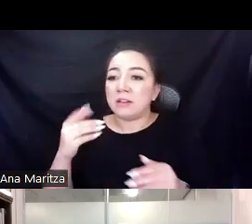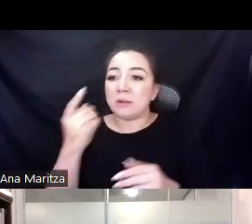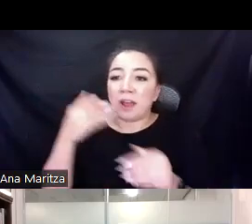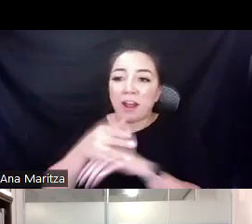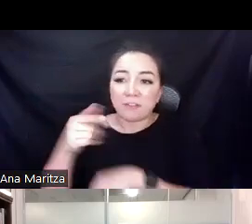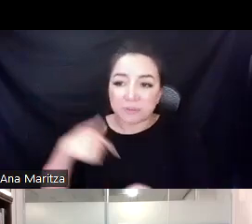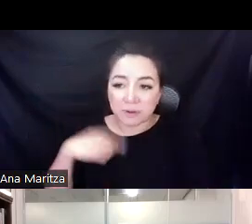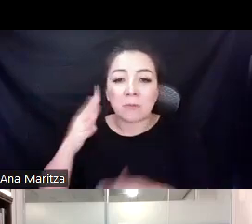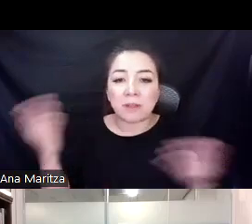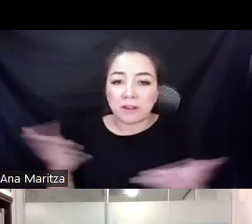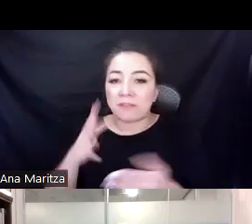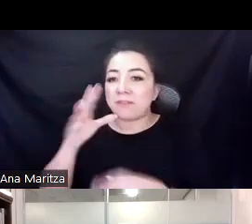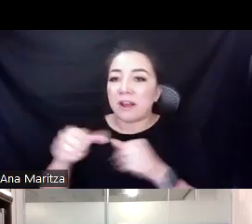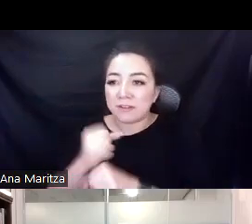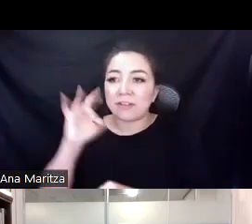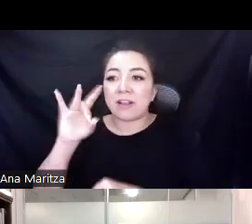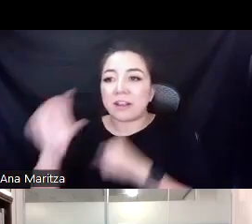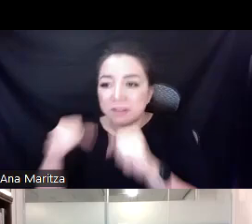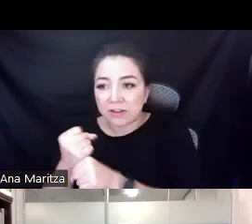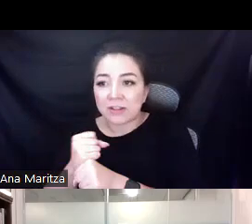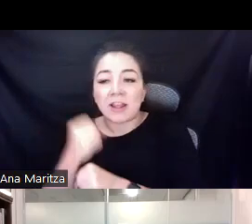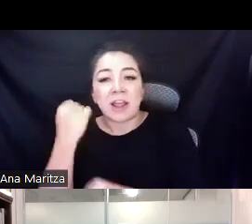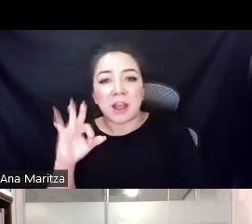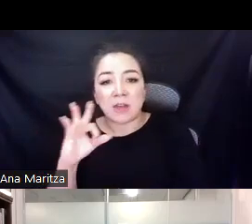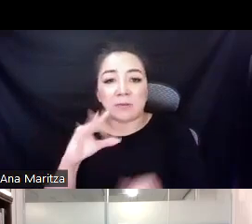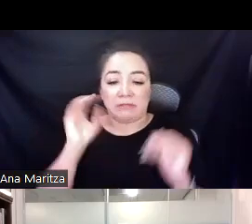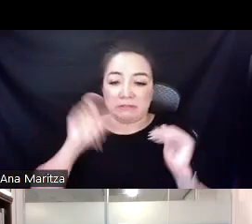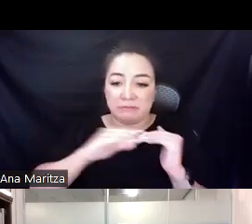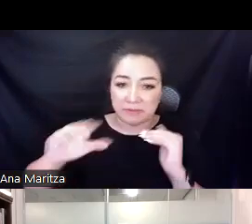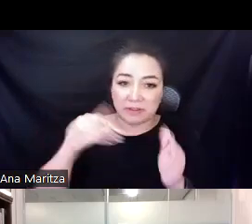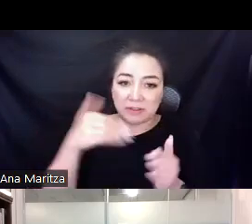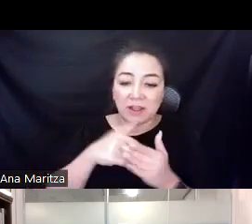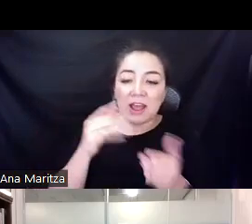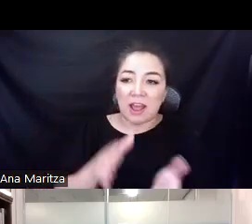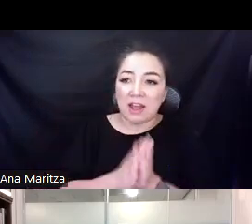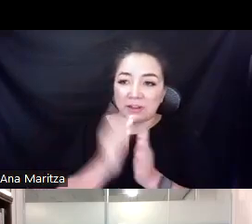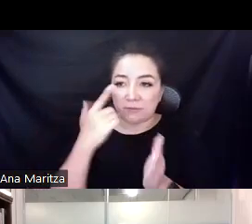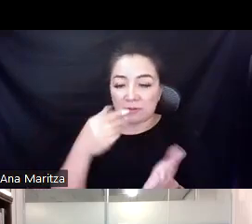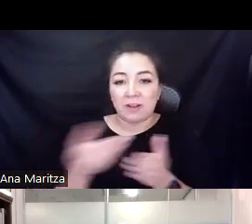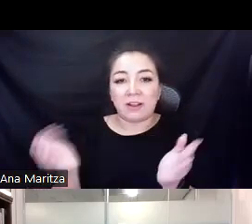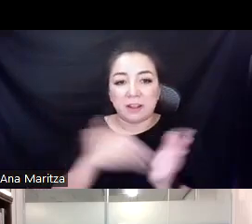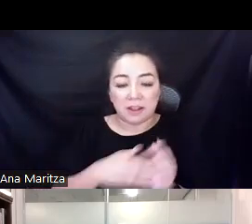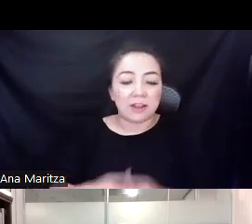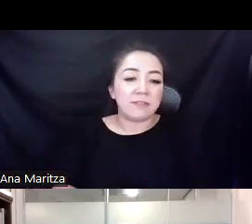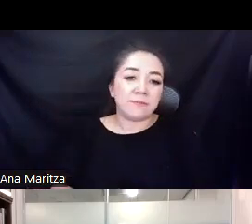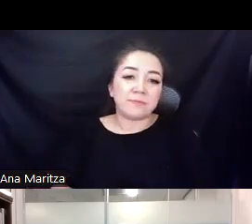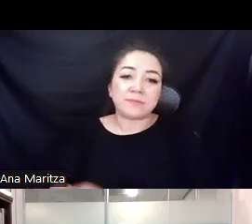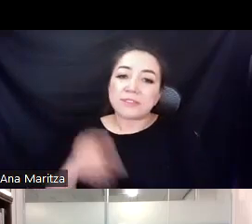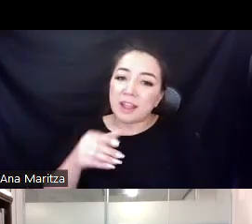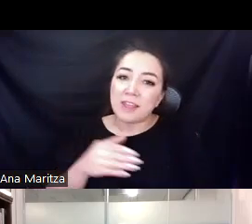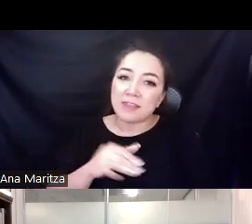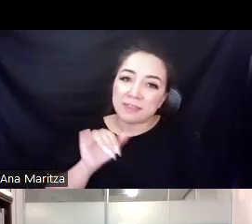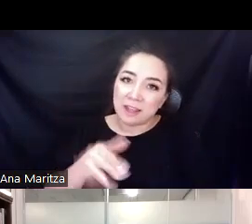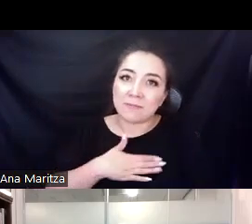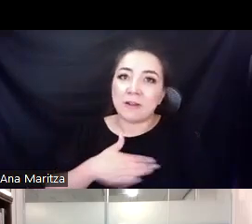be here in 5 years, 8 years, if we are able to sustain the centers, asking for this again. So that's my request, that you